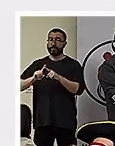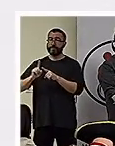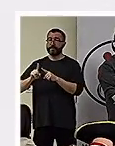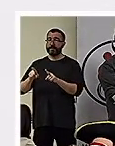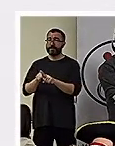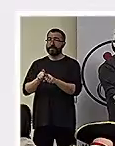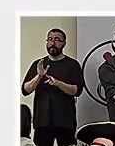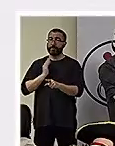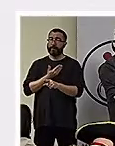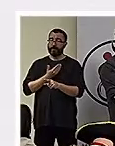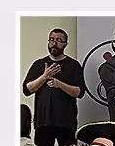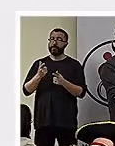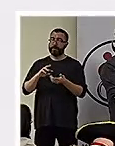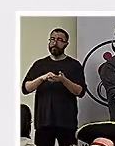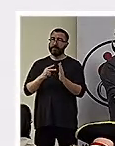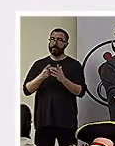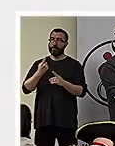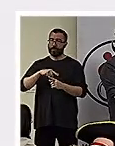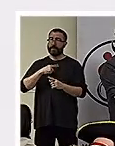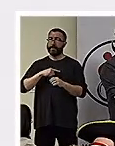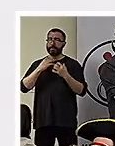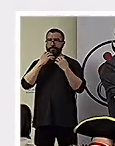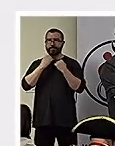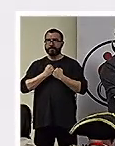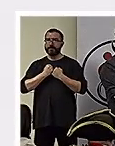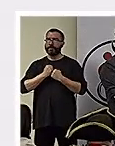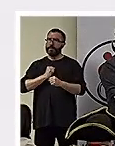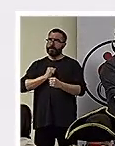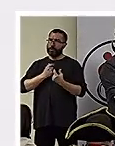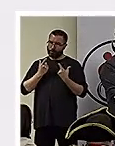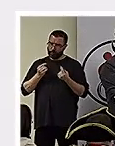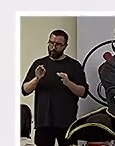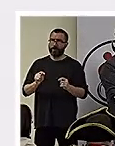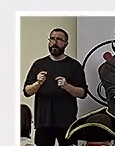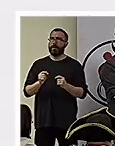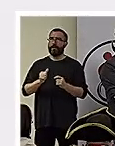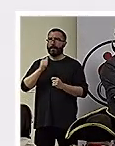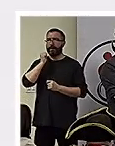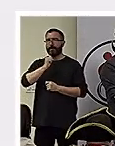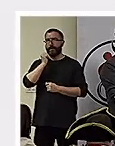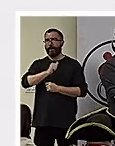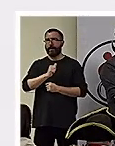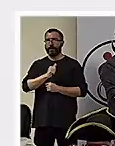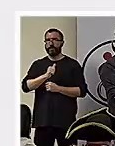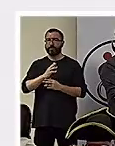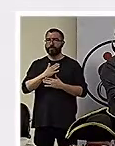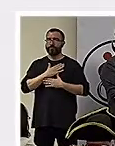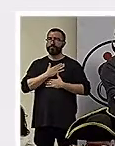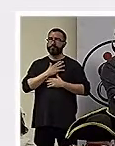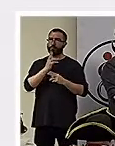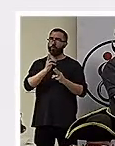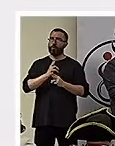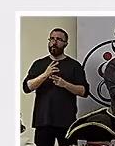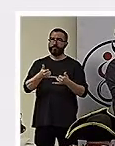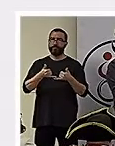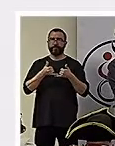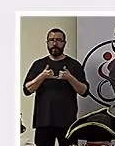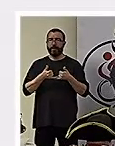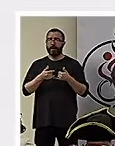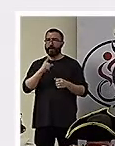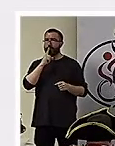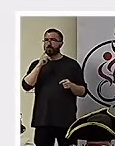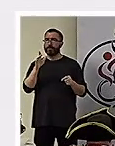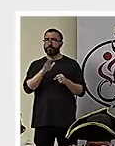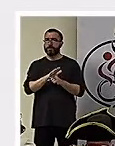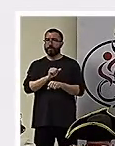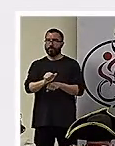a priority every day. We are honored to receive this award and remain committed to